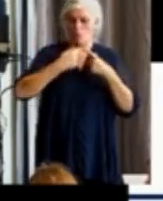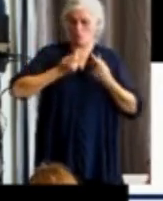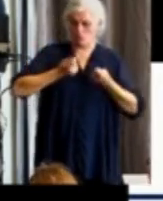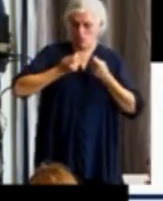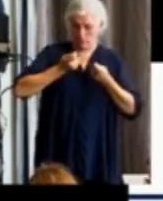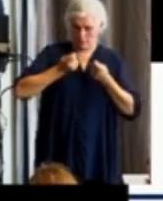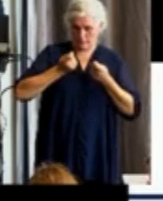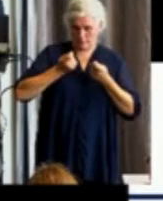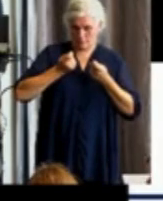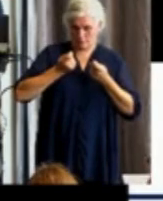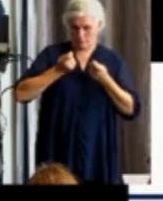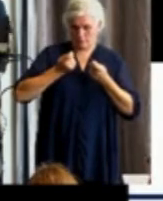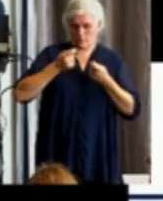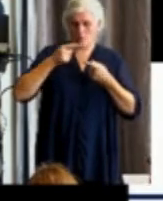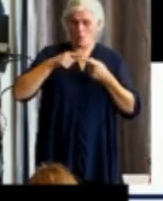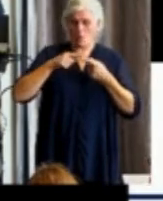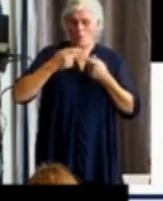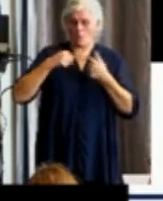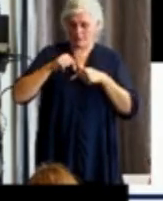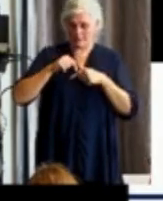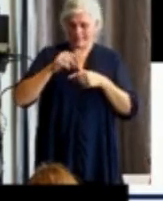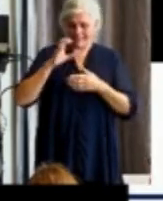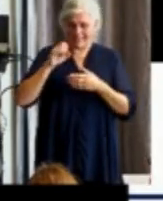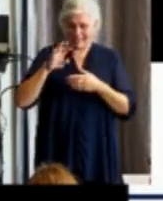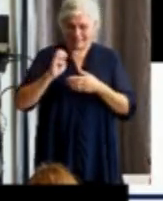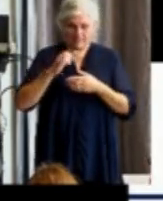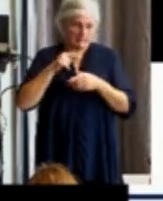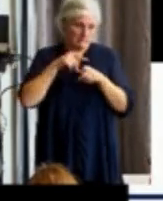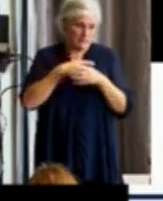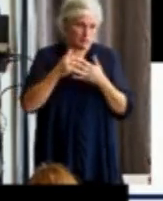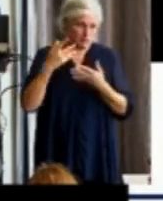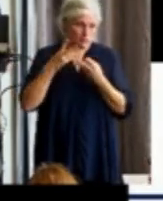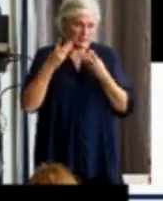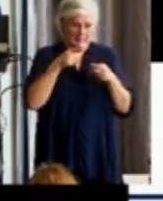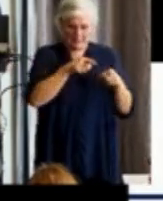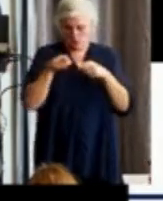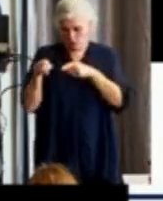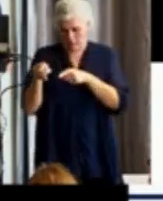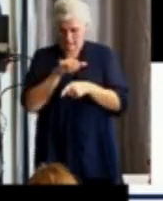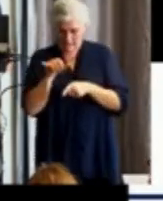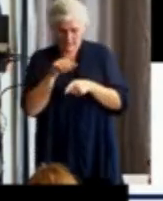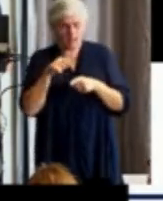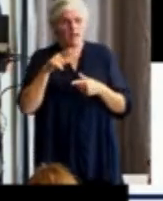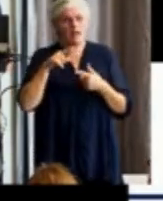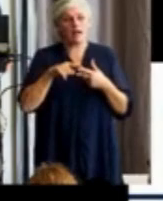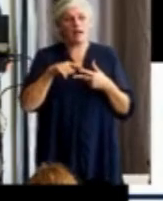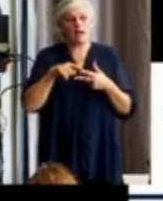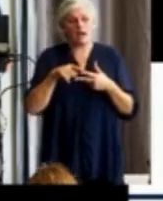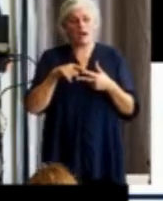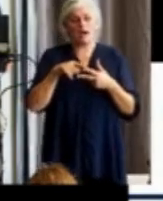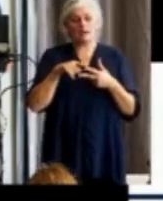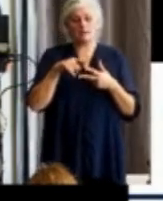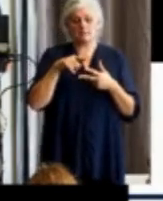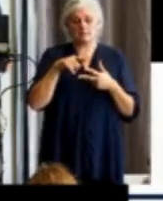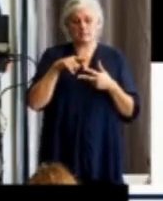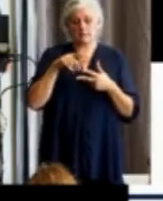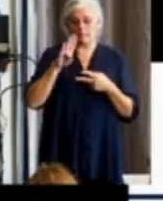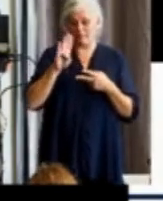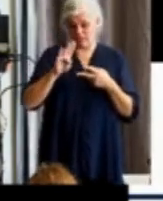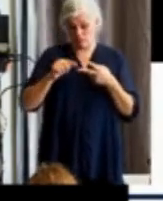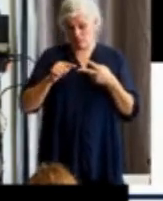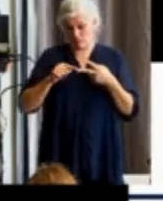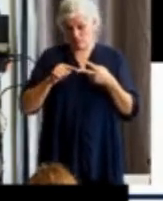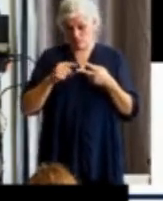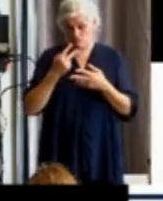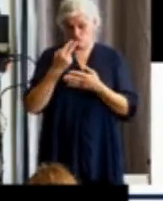controls, or they're depleted in our cases, depending on which way you want to think about it. And the Bacteroidetes were enriched in